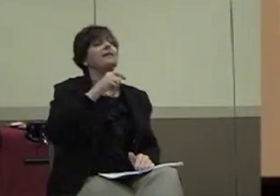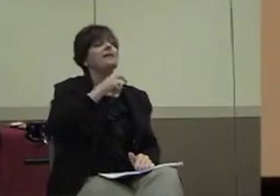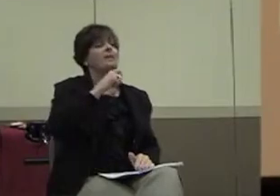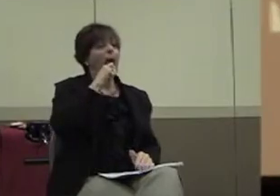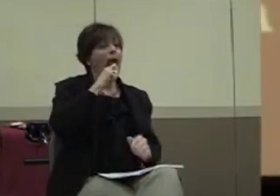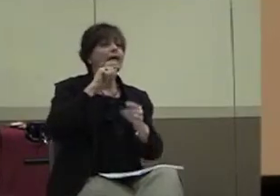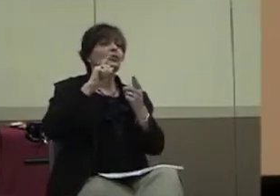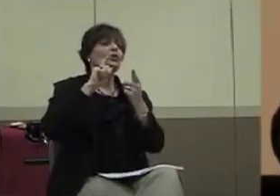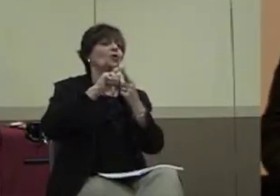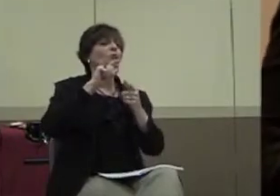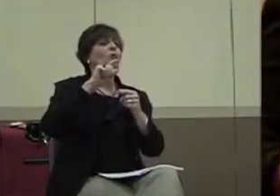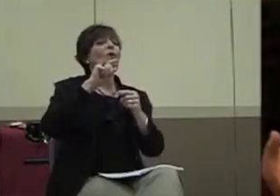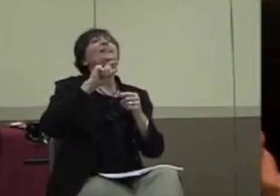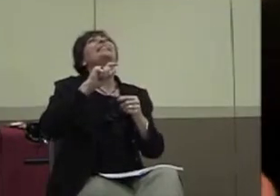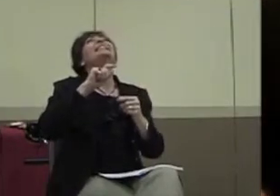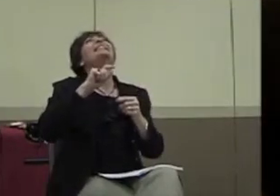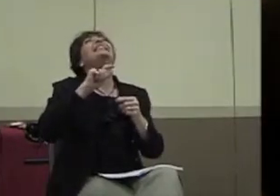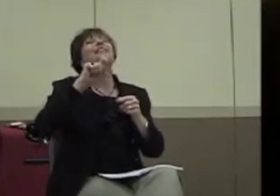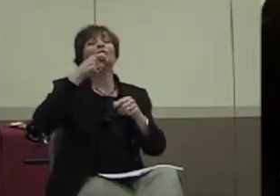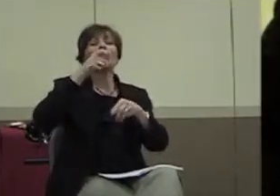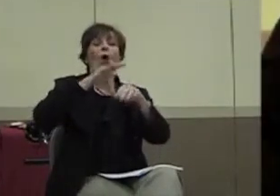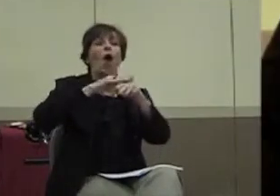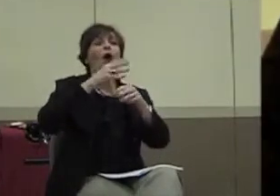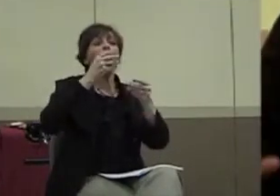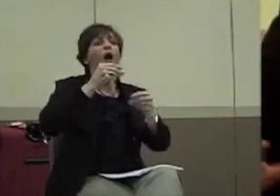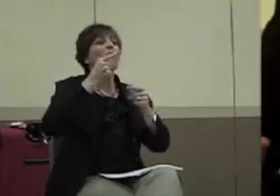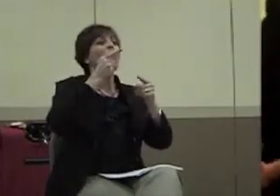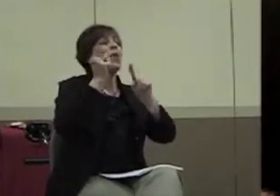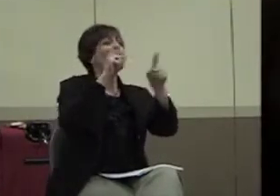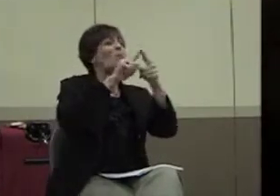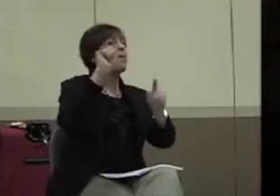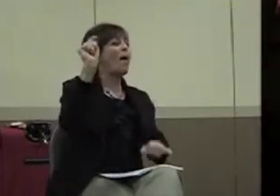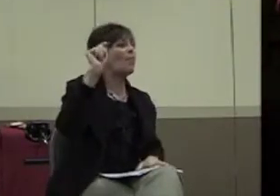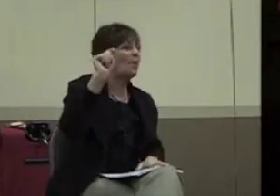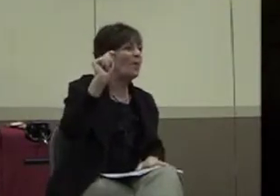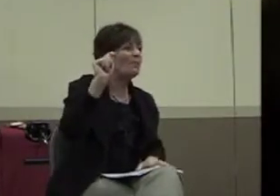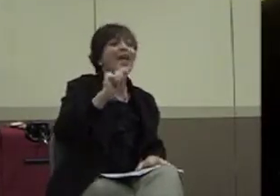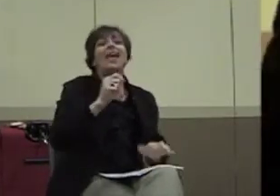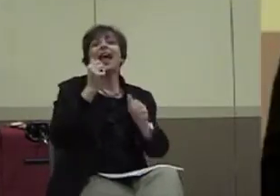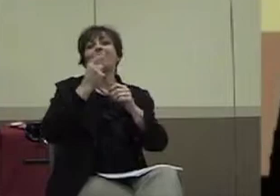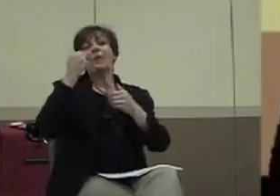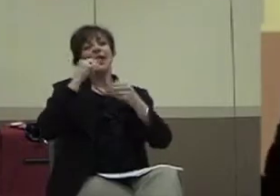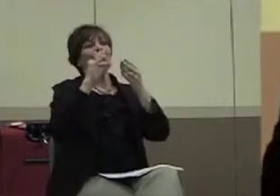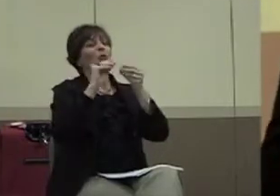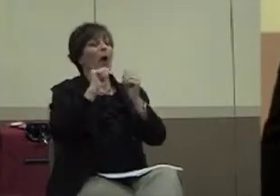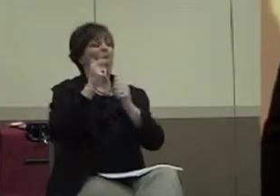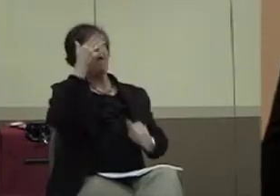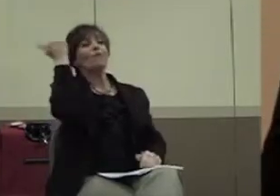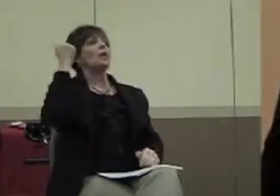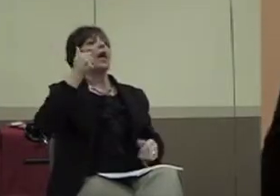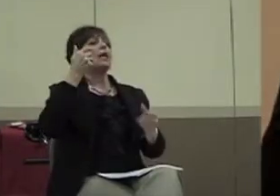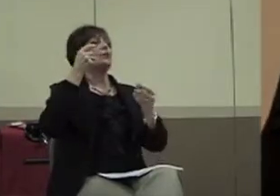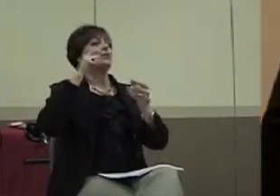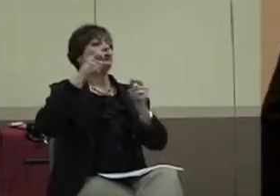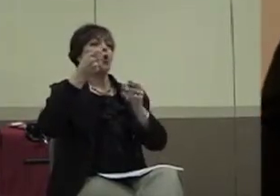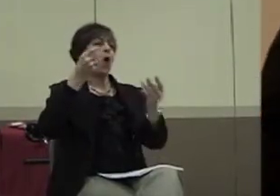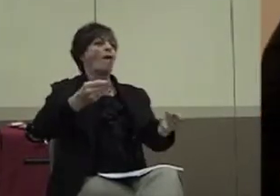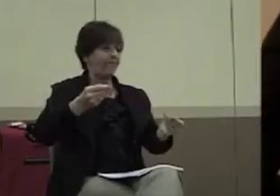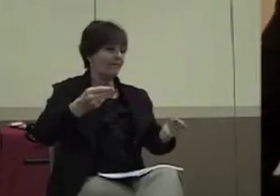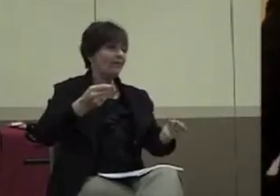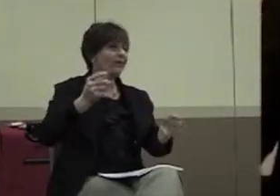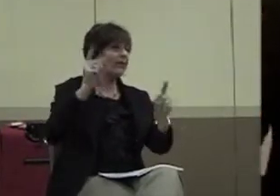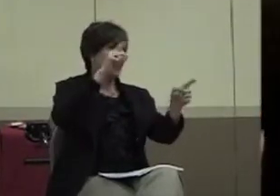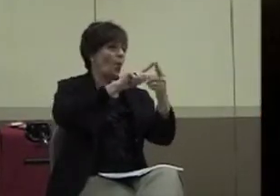take them off before we went to the bathroom. And things that everybody has a story to tell about how they forgot that. All right.